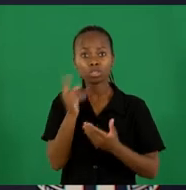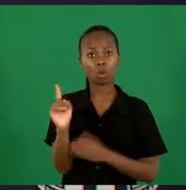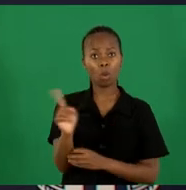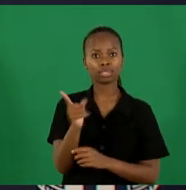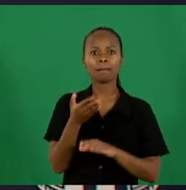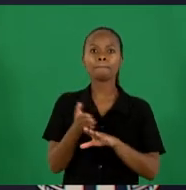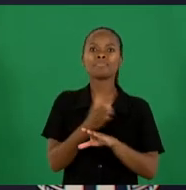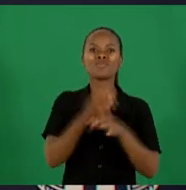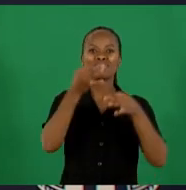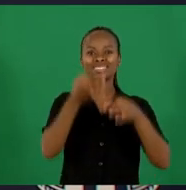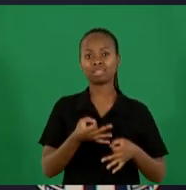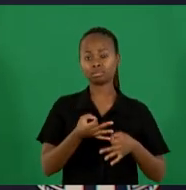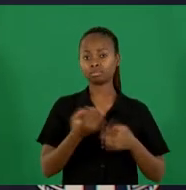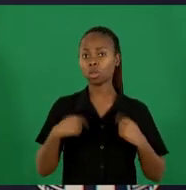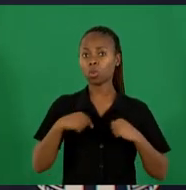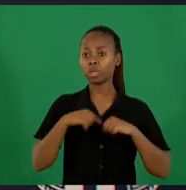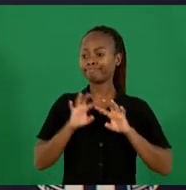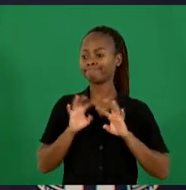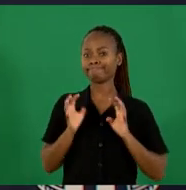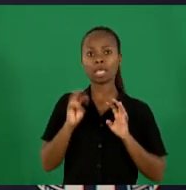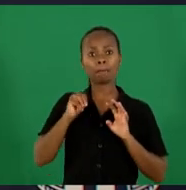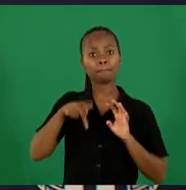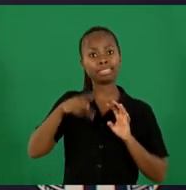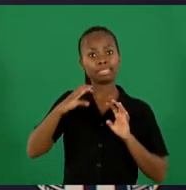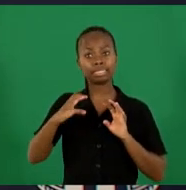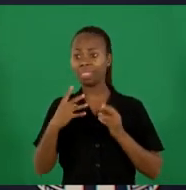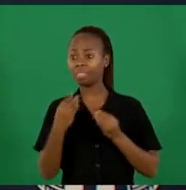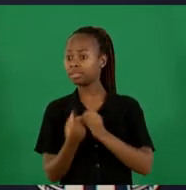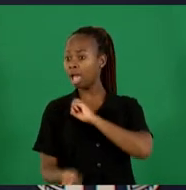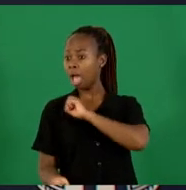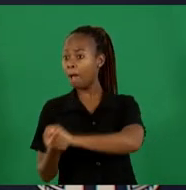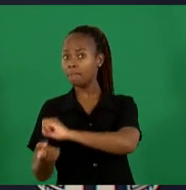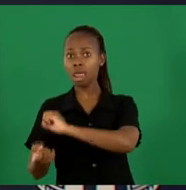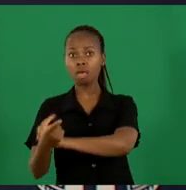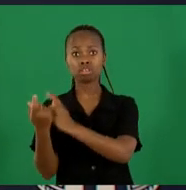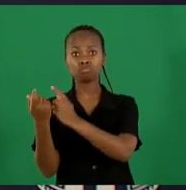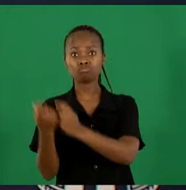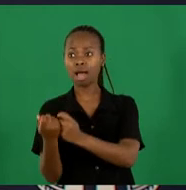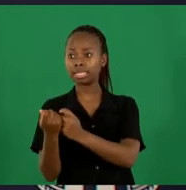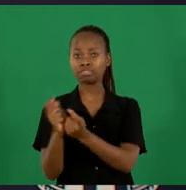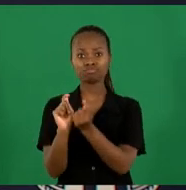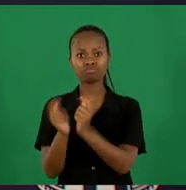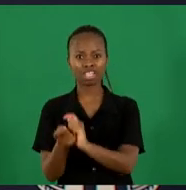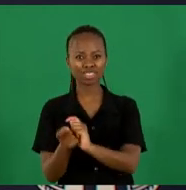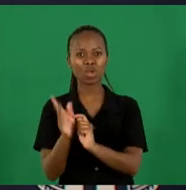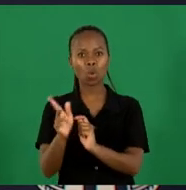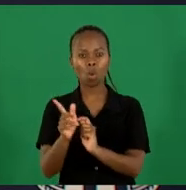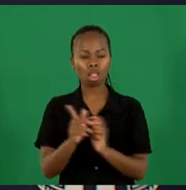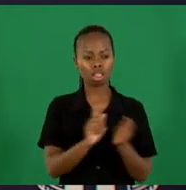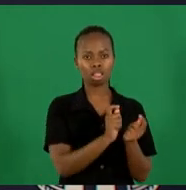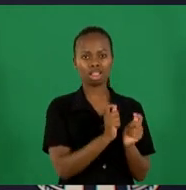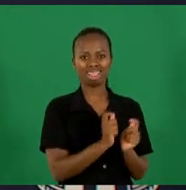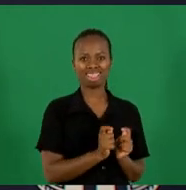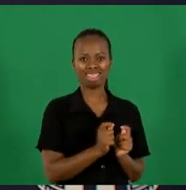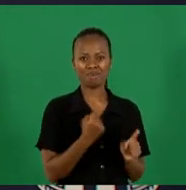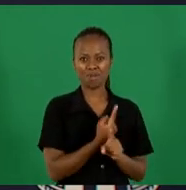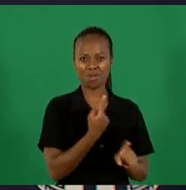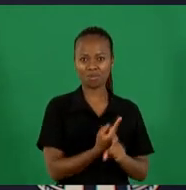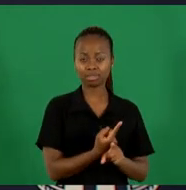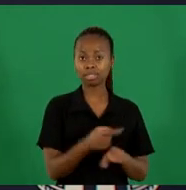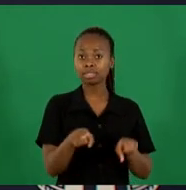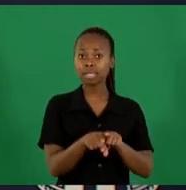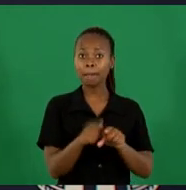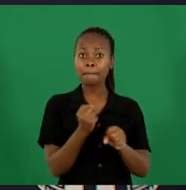will seek to look through temporary price shocks and focus on potential second round effects and the risks of